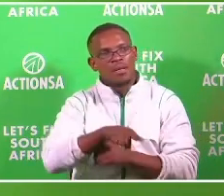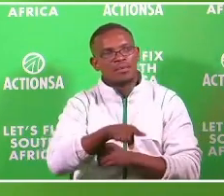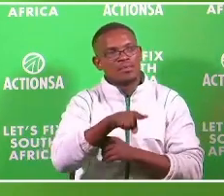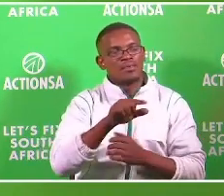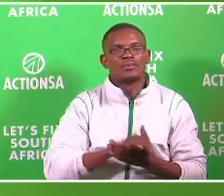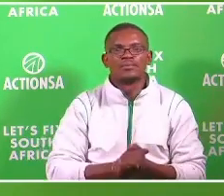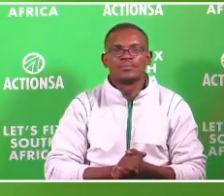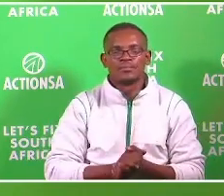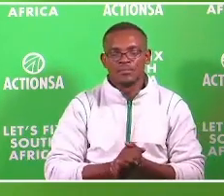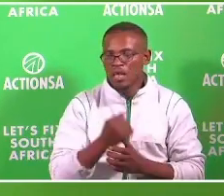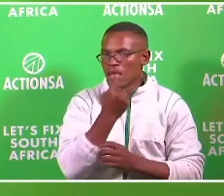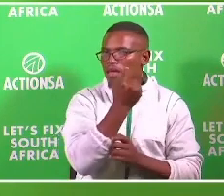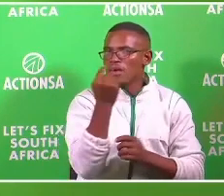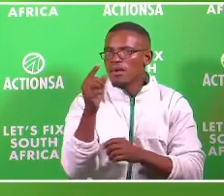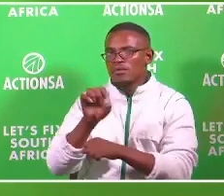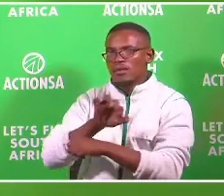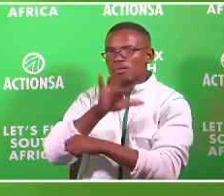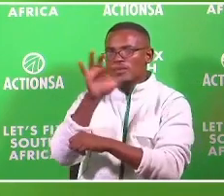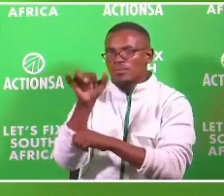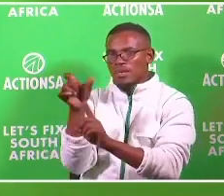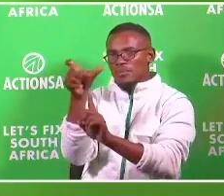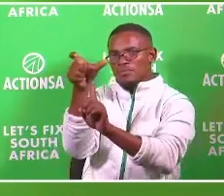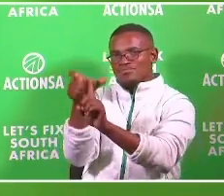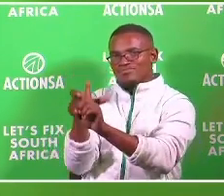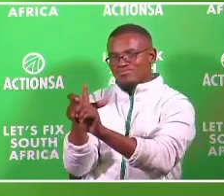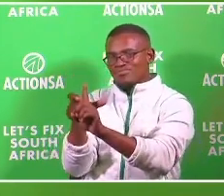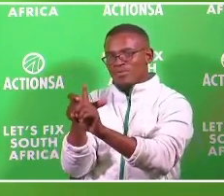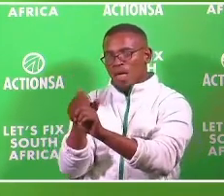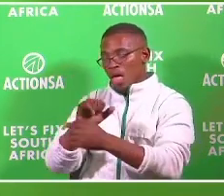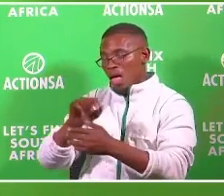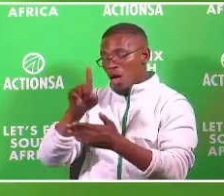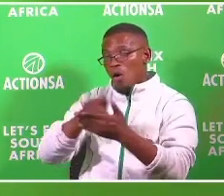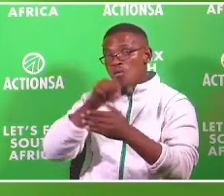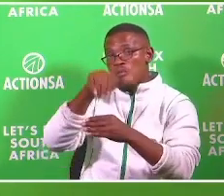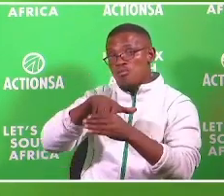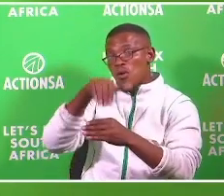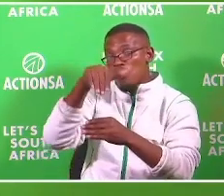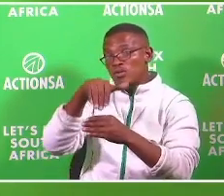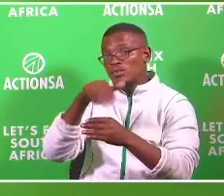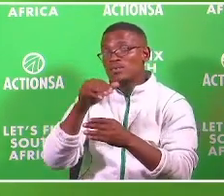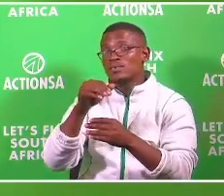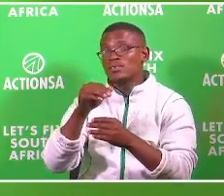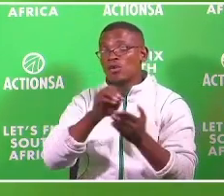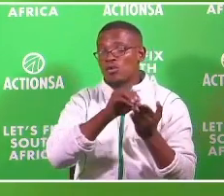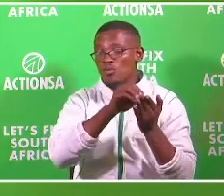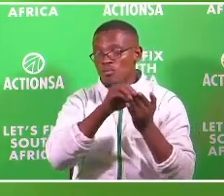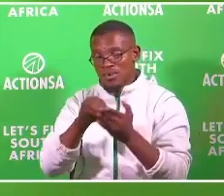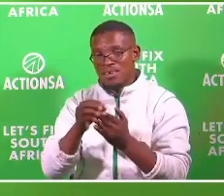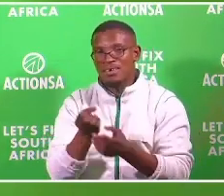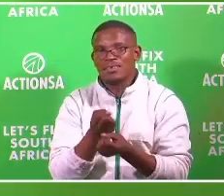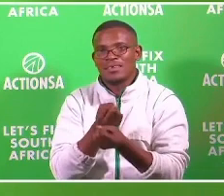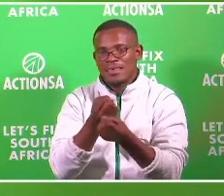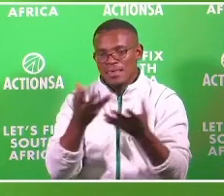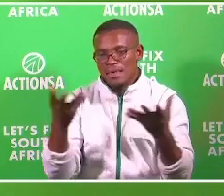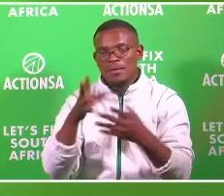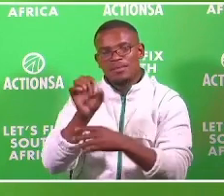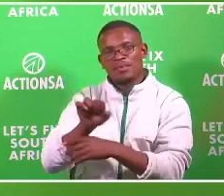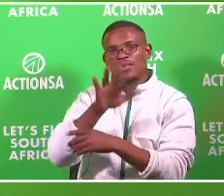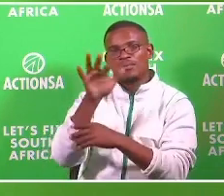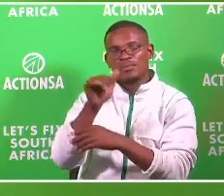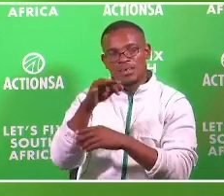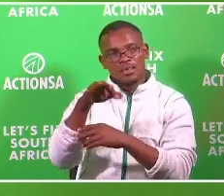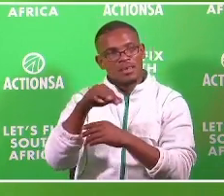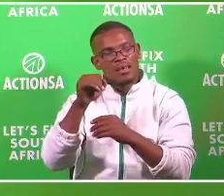2024. Every South African will know that their vote can help bring about the South African dream, that